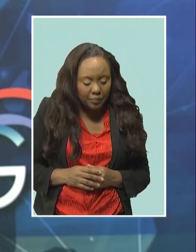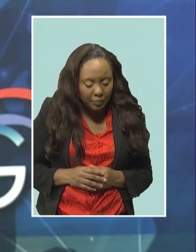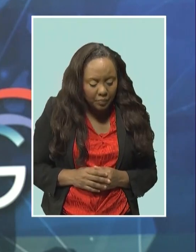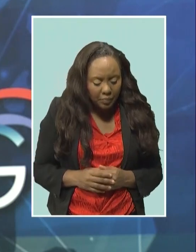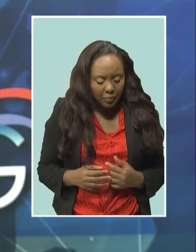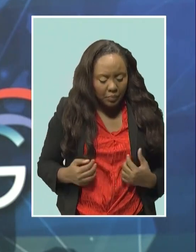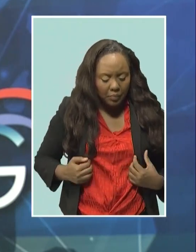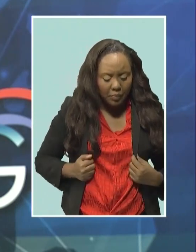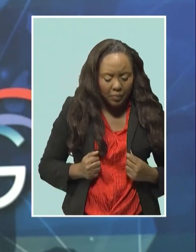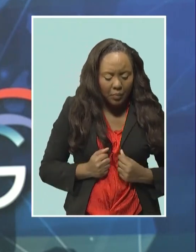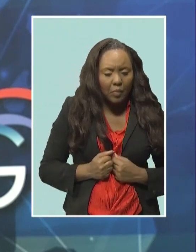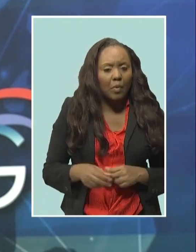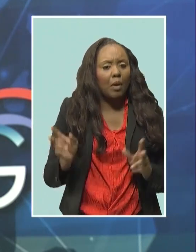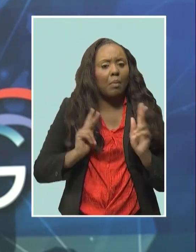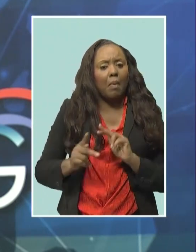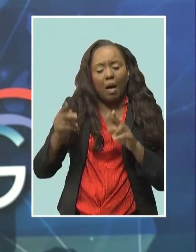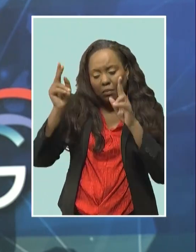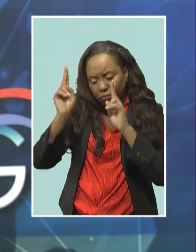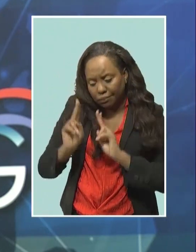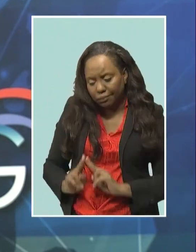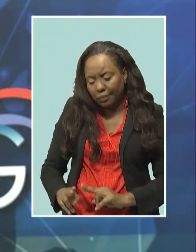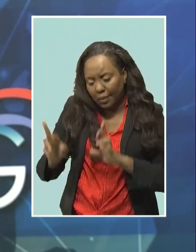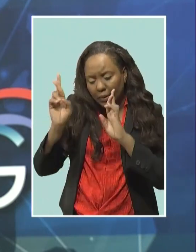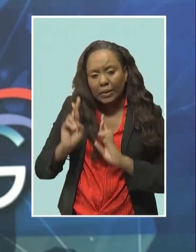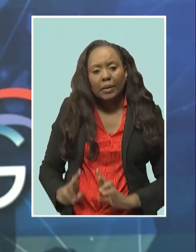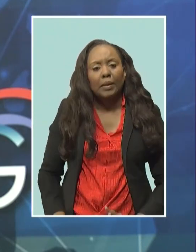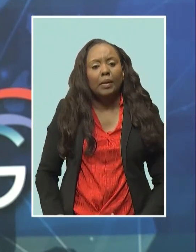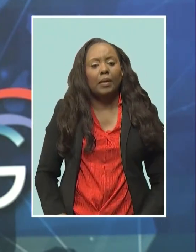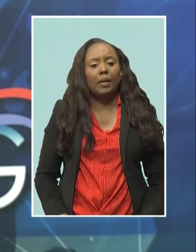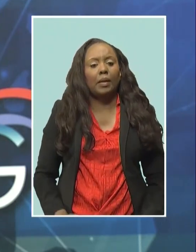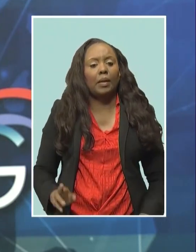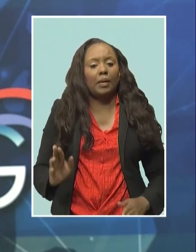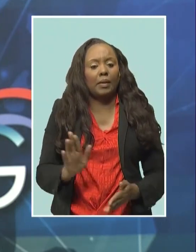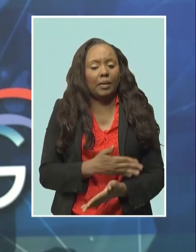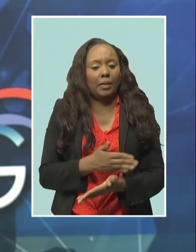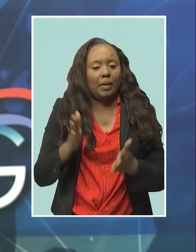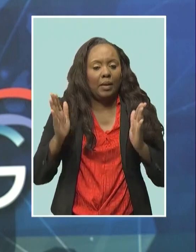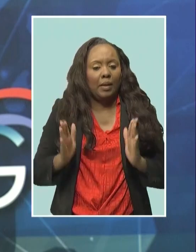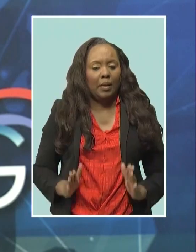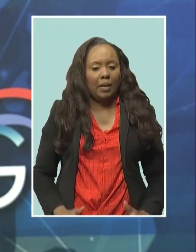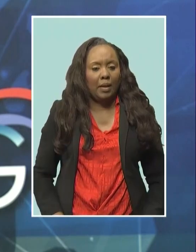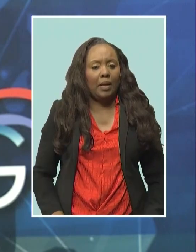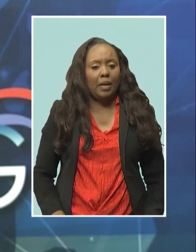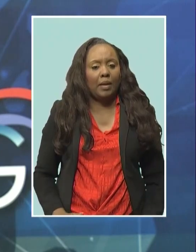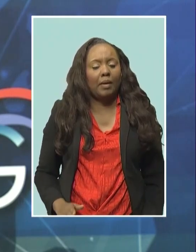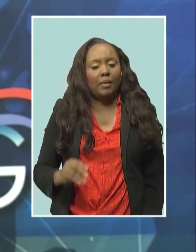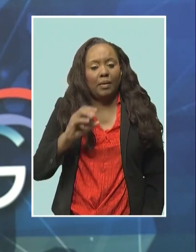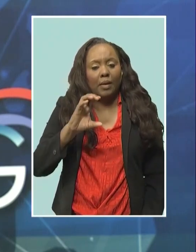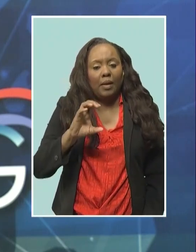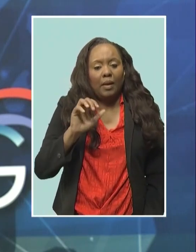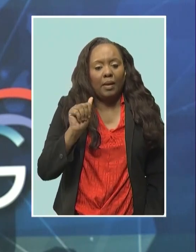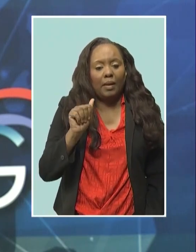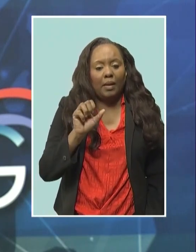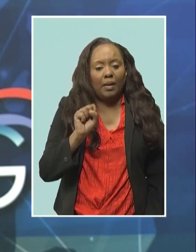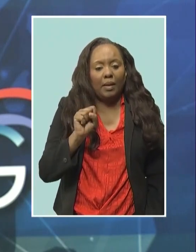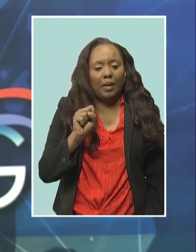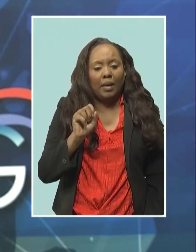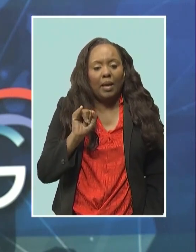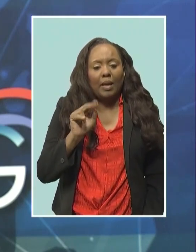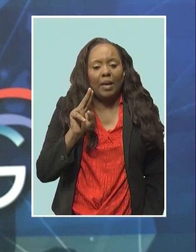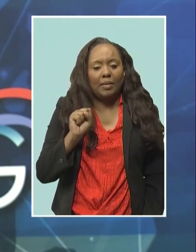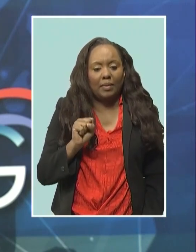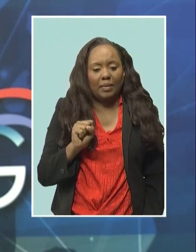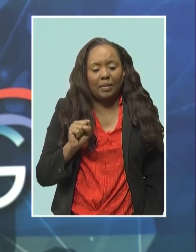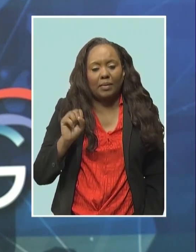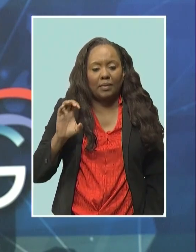pour in as members of the local entertainment fraternity continue to reflect on the life and contribution of one of the island's